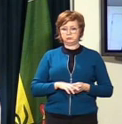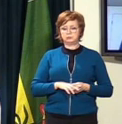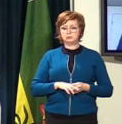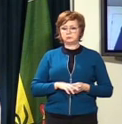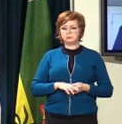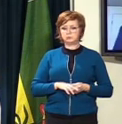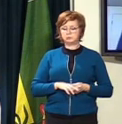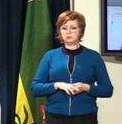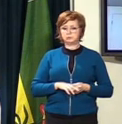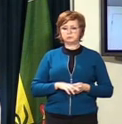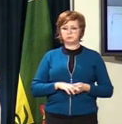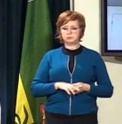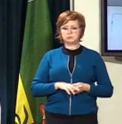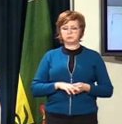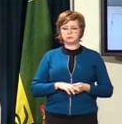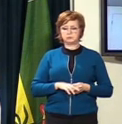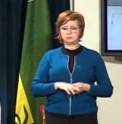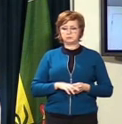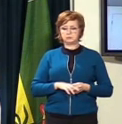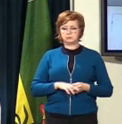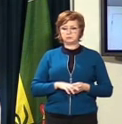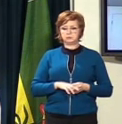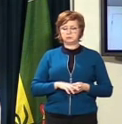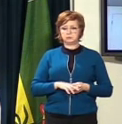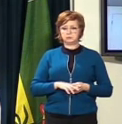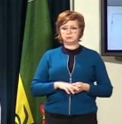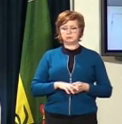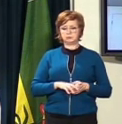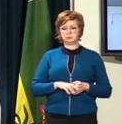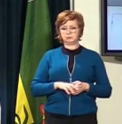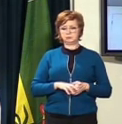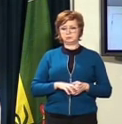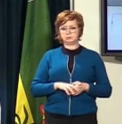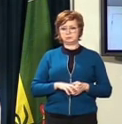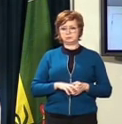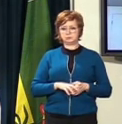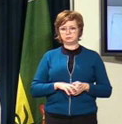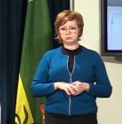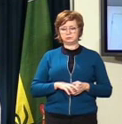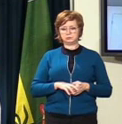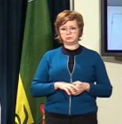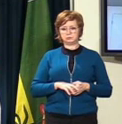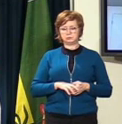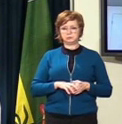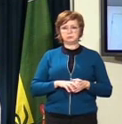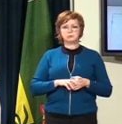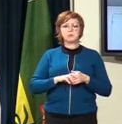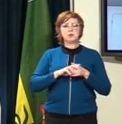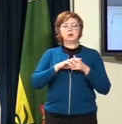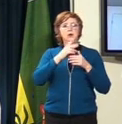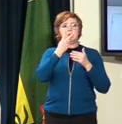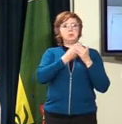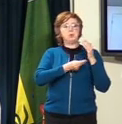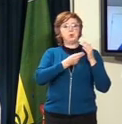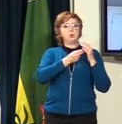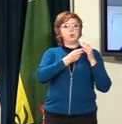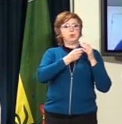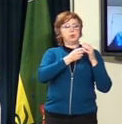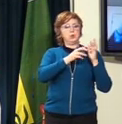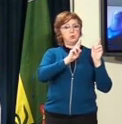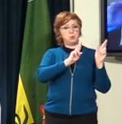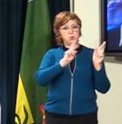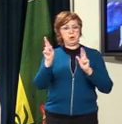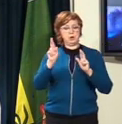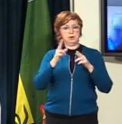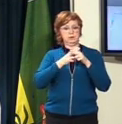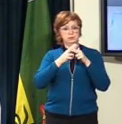Yeah, thanks, Scott. So there are each of the areas, Regina and Saskatoon, they have a